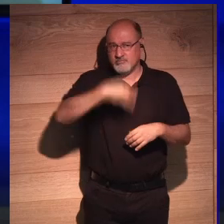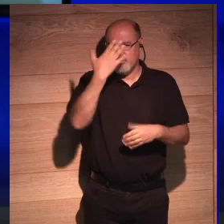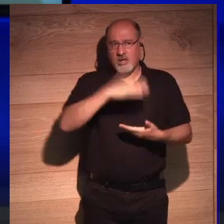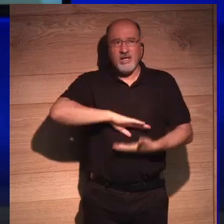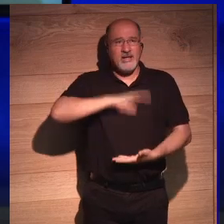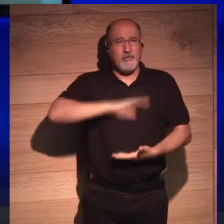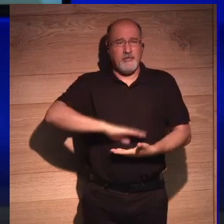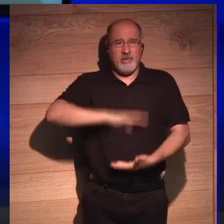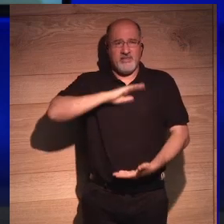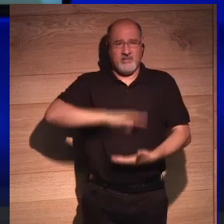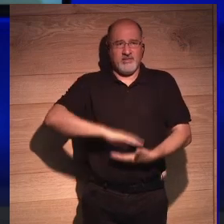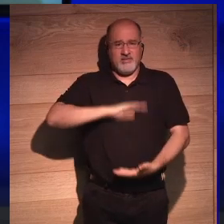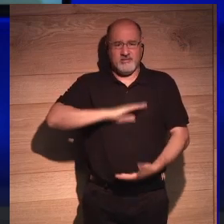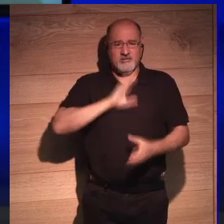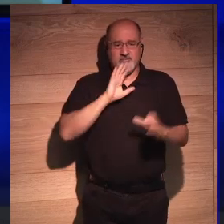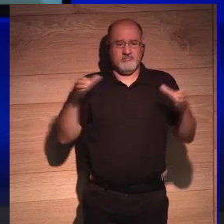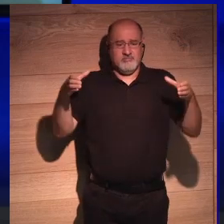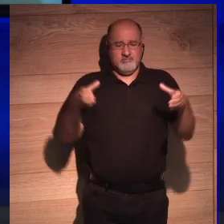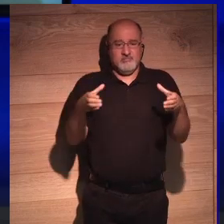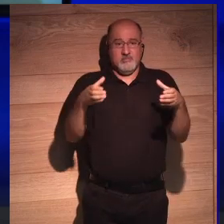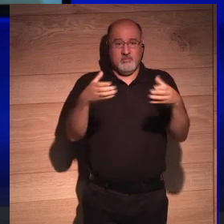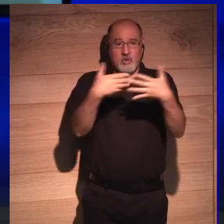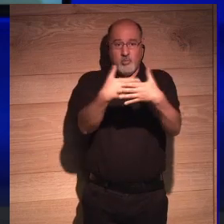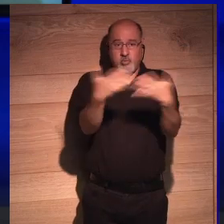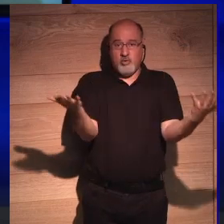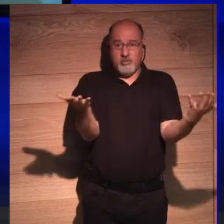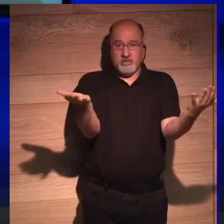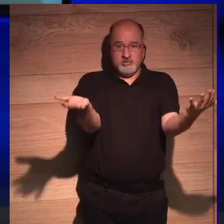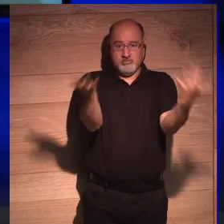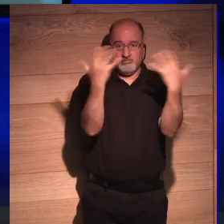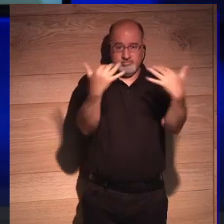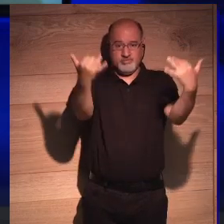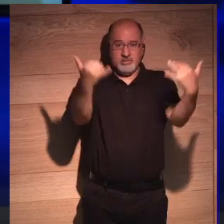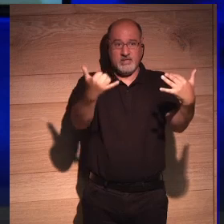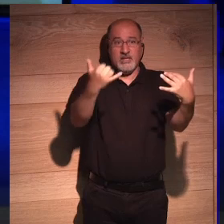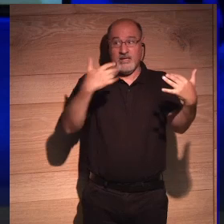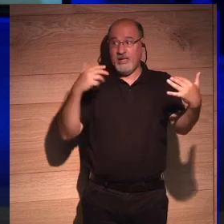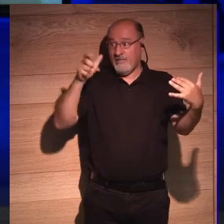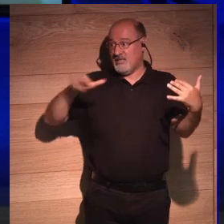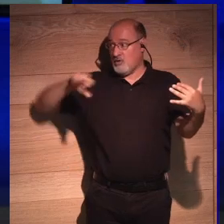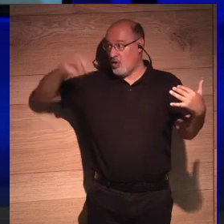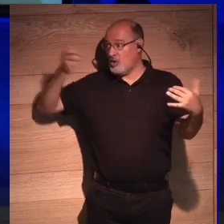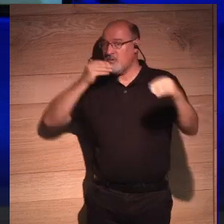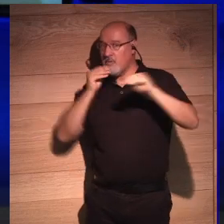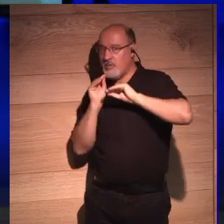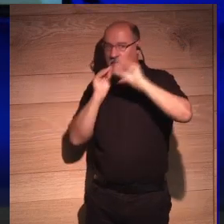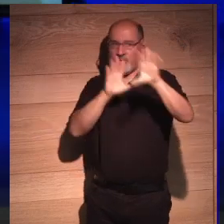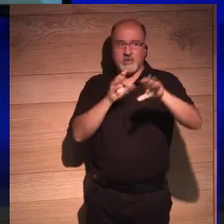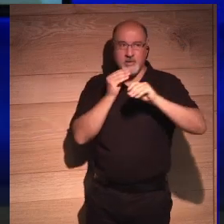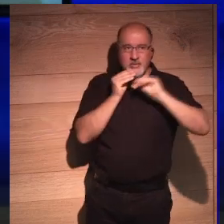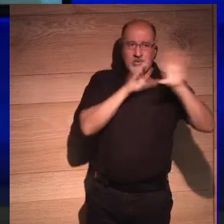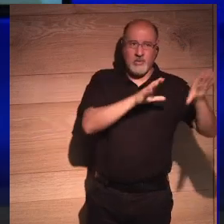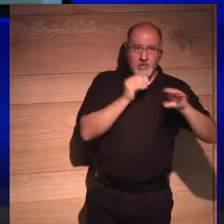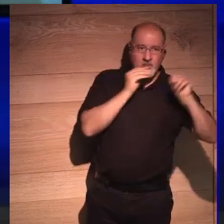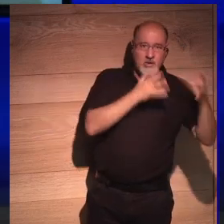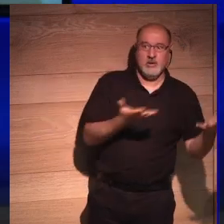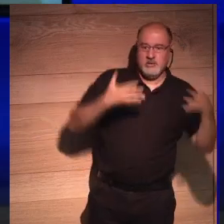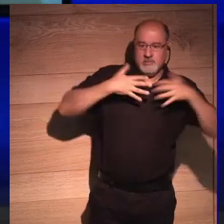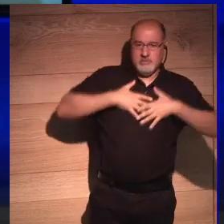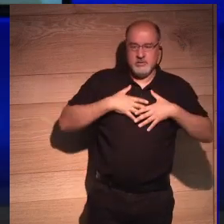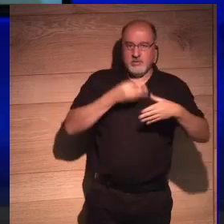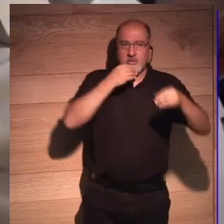in somebody else's shoes, or at least give the feeling of doing that for a certain period of time. So this is my friend Jane's